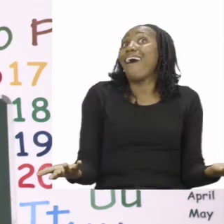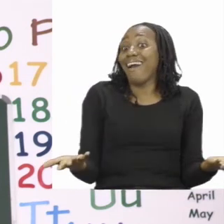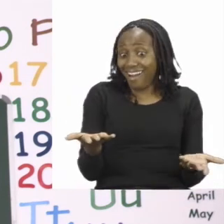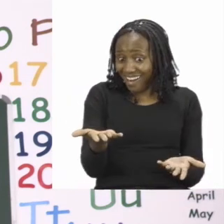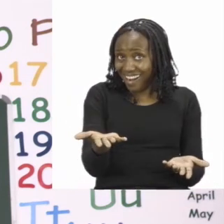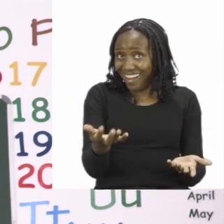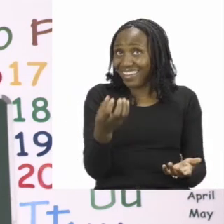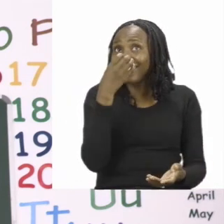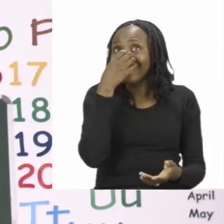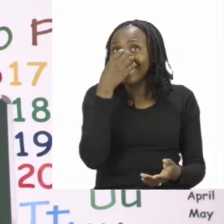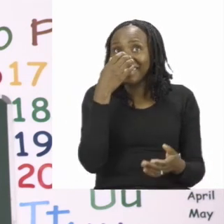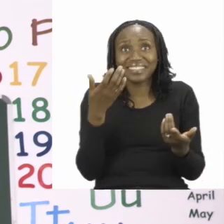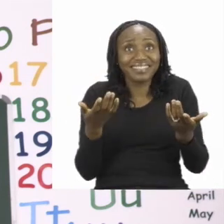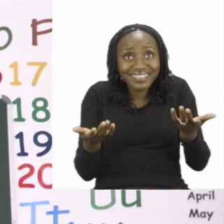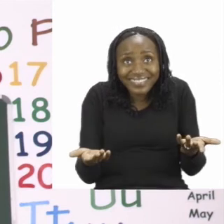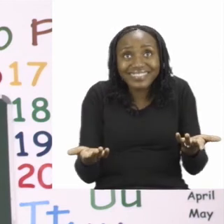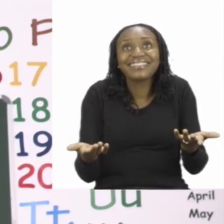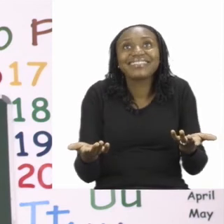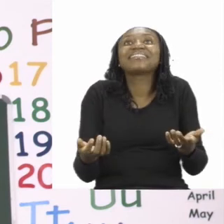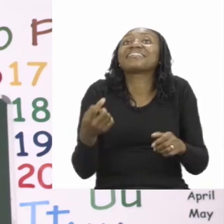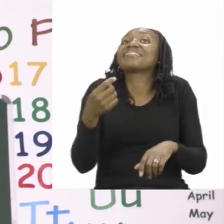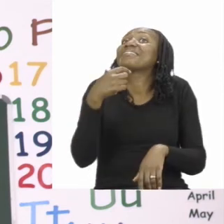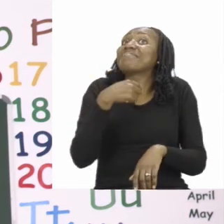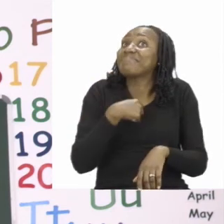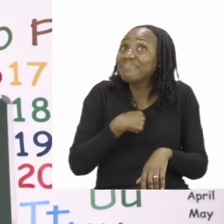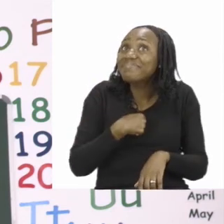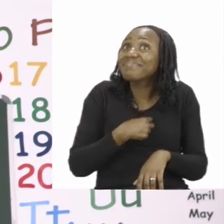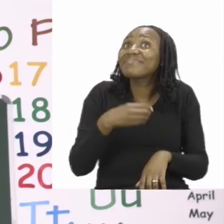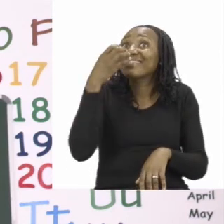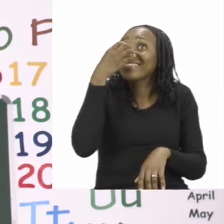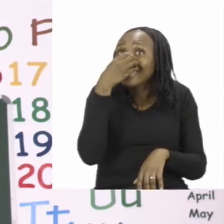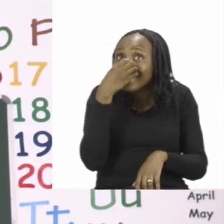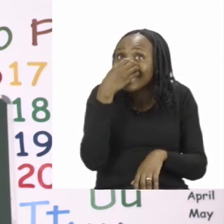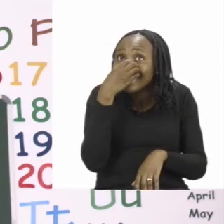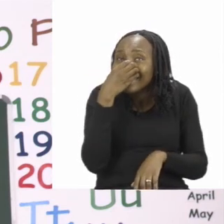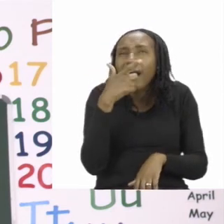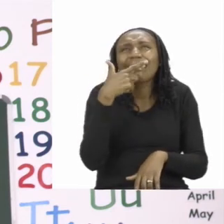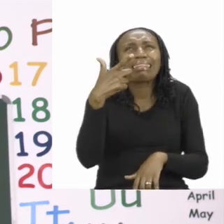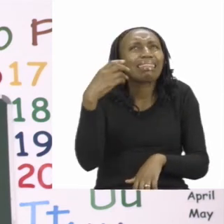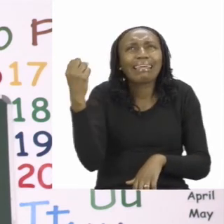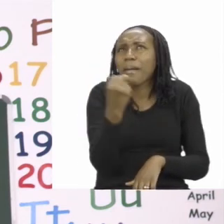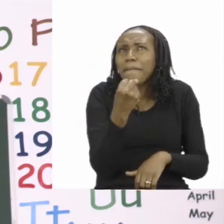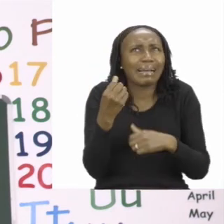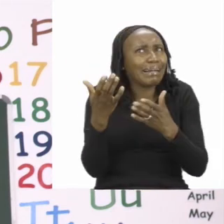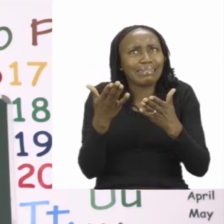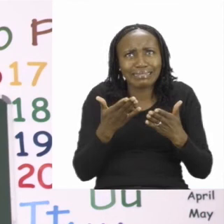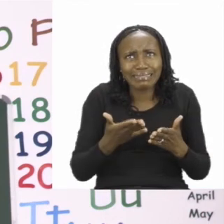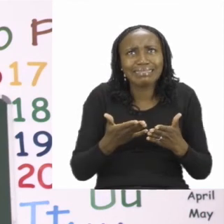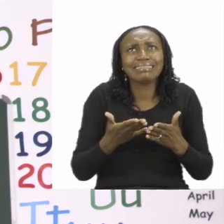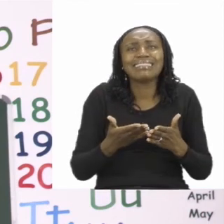there you are. So, from Zacky and I, we would like to say thank you for joining us